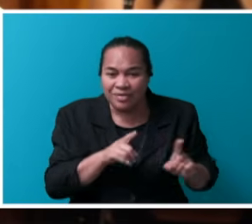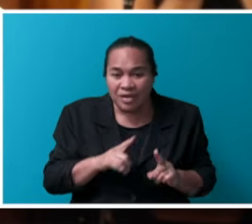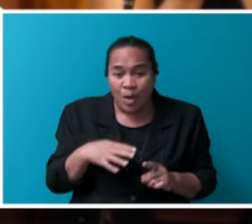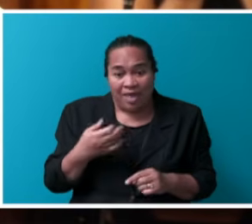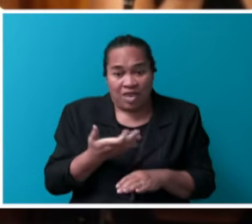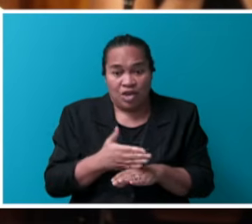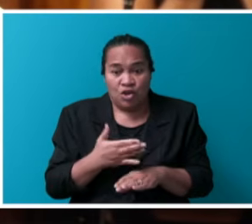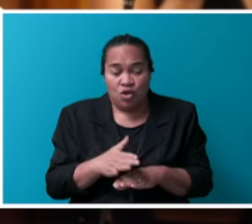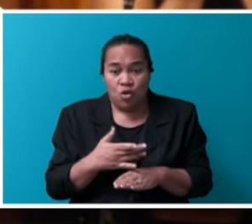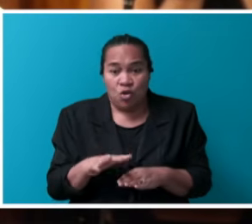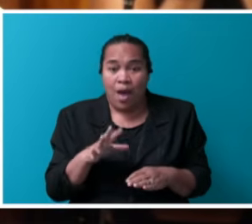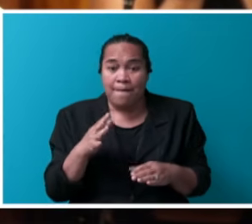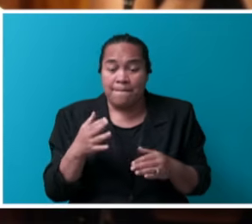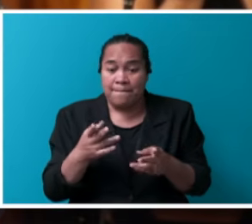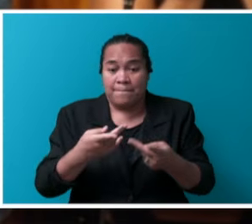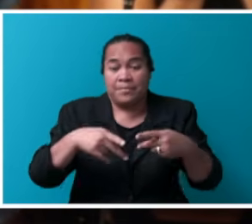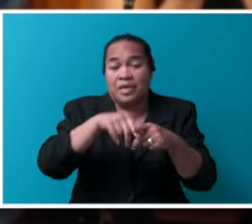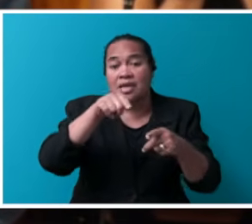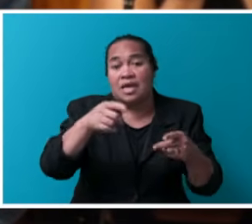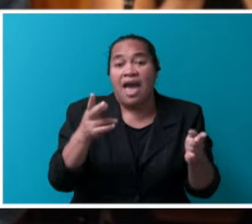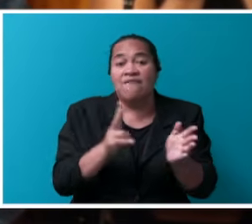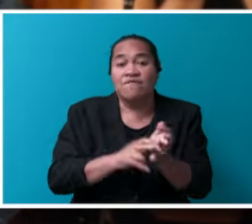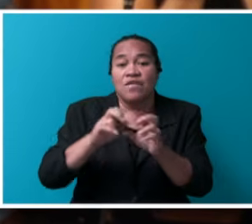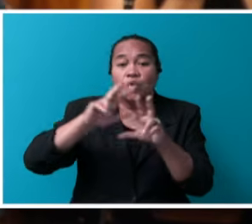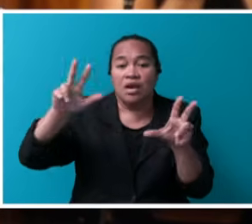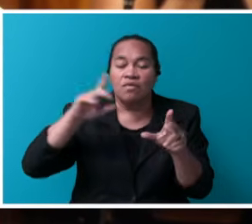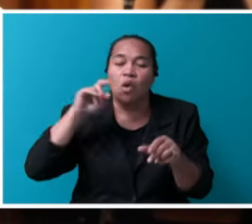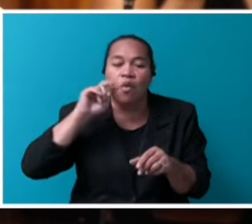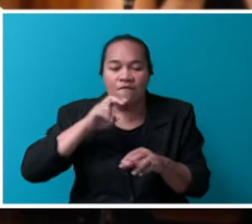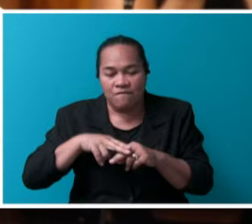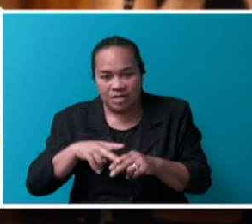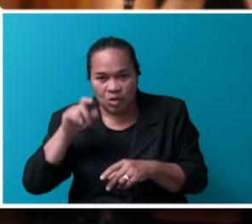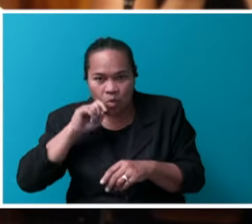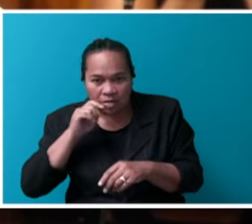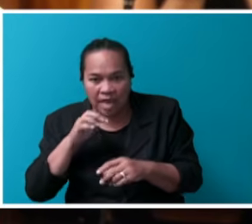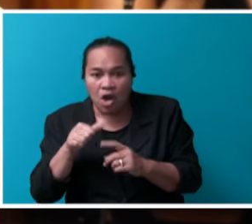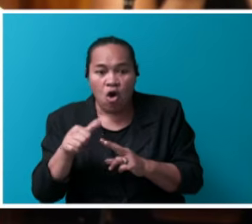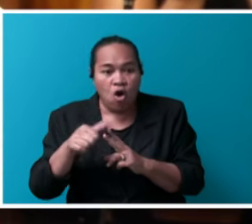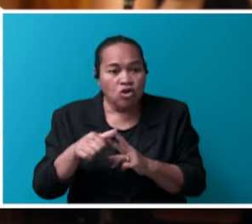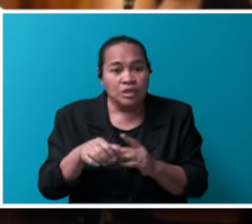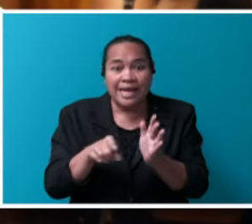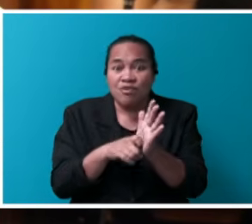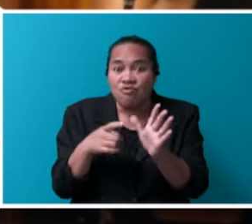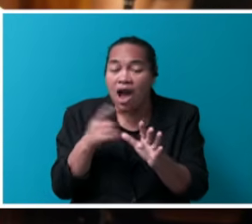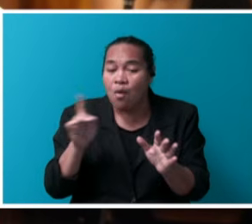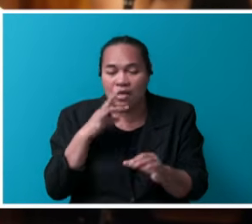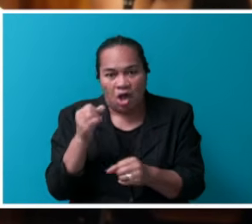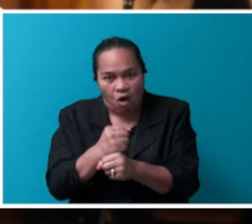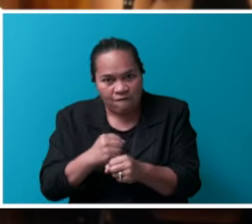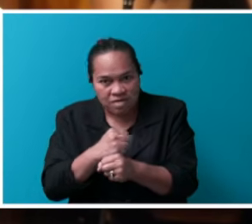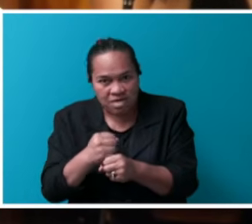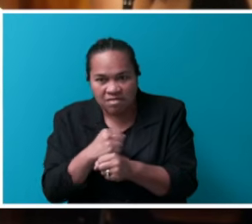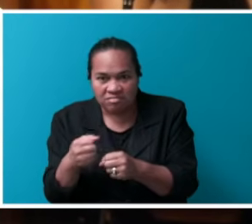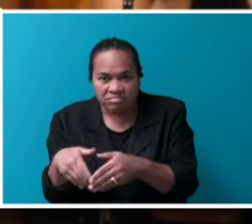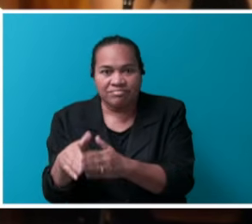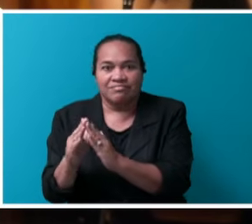80-acre pilot project in Vanuatu, led by Fiji Water, and the upscaling of coffee production in Ra province through Ona Coffee.